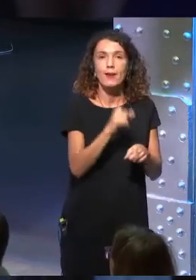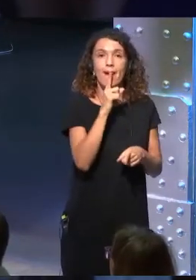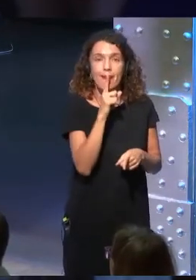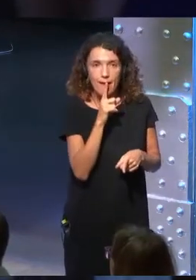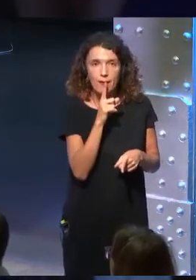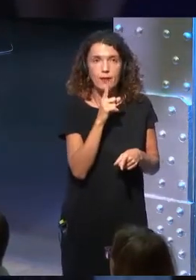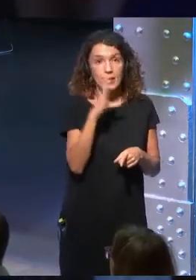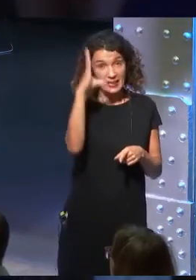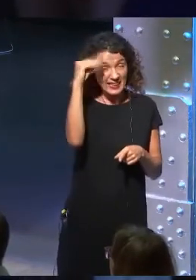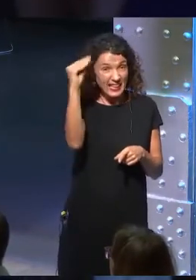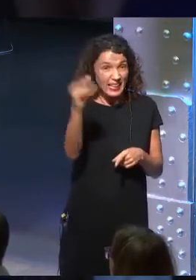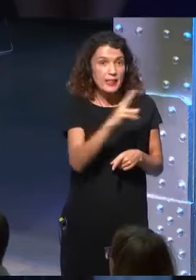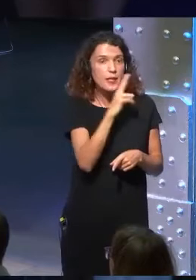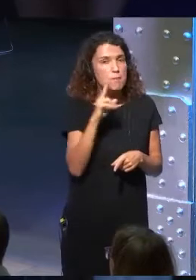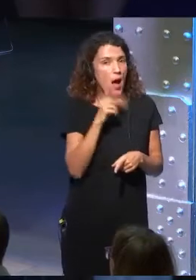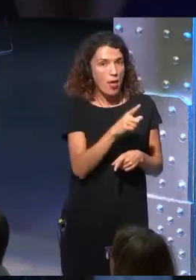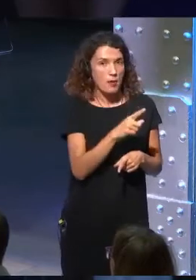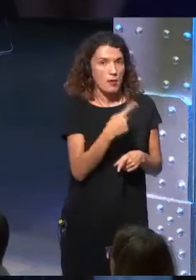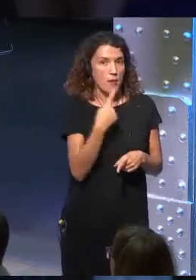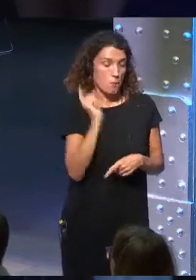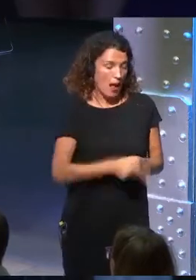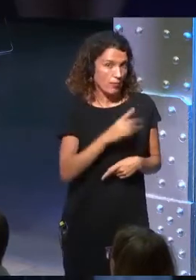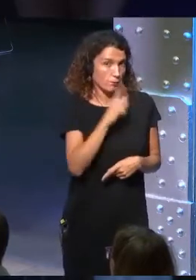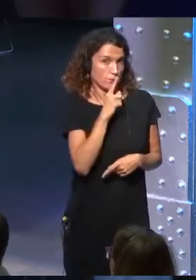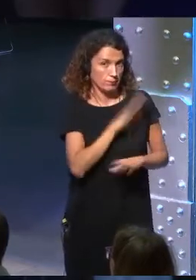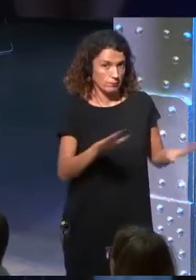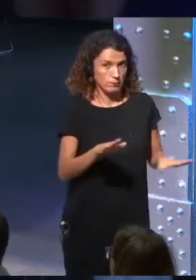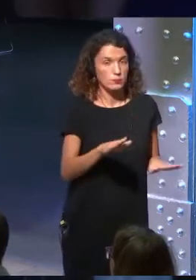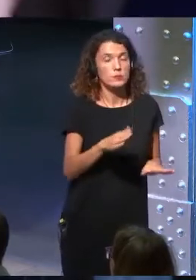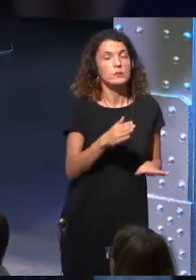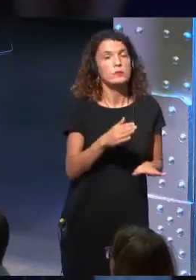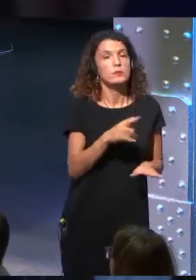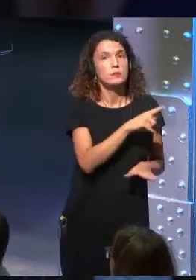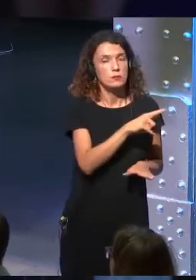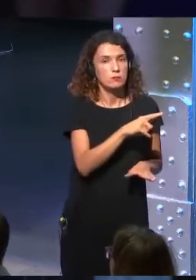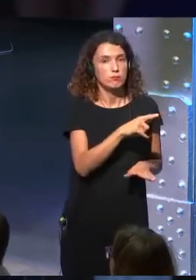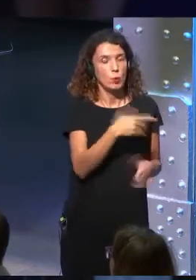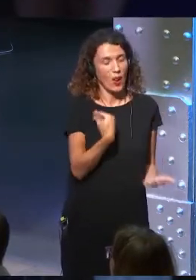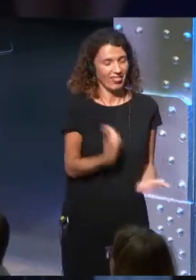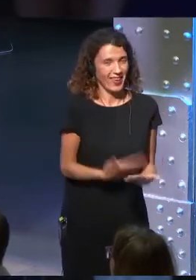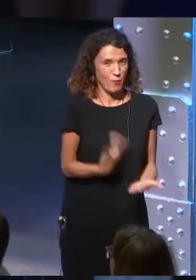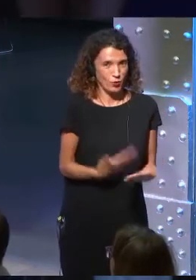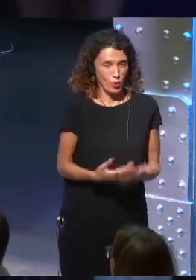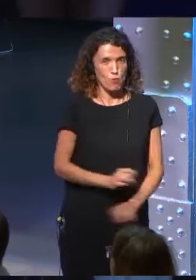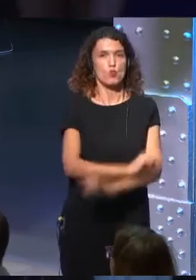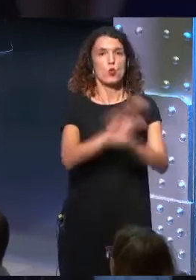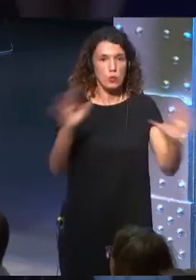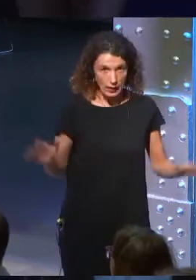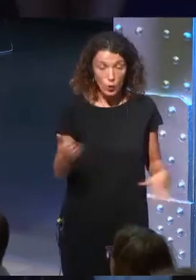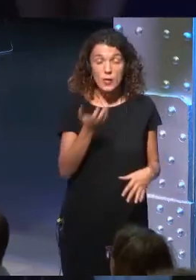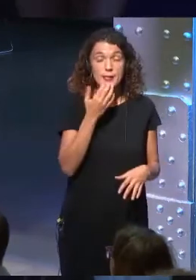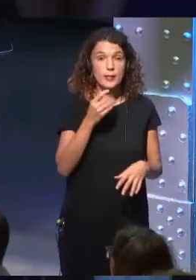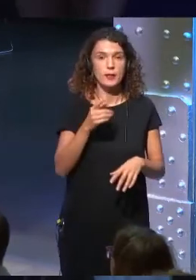Penelope. But it's a nice demonstration that right back where our written evidence